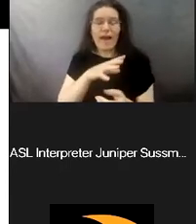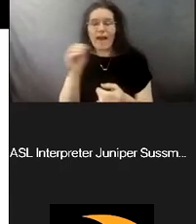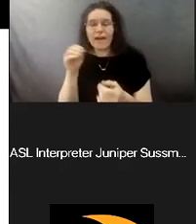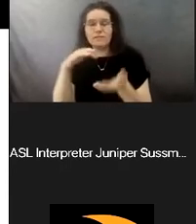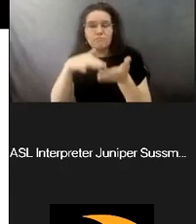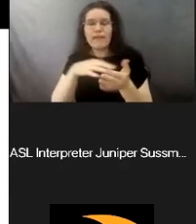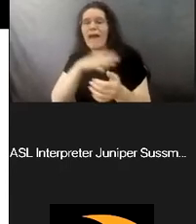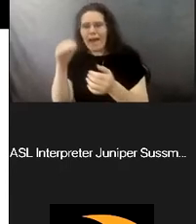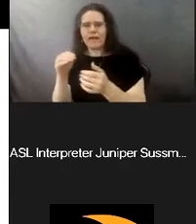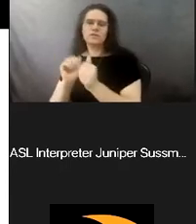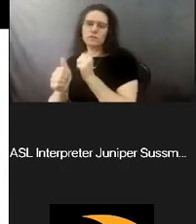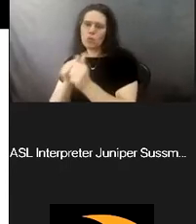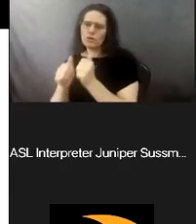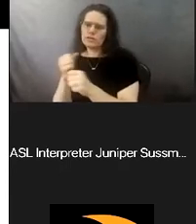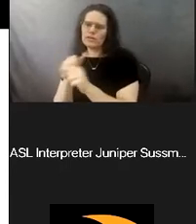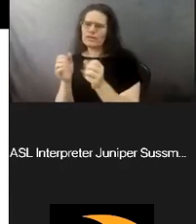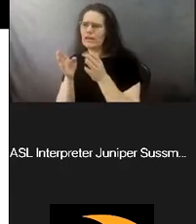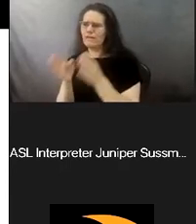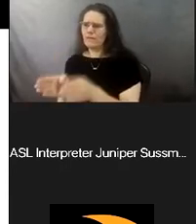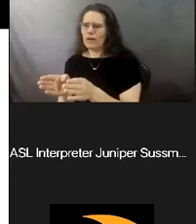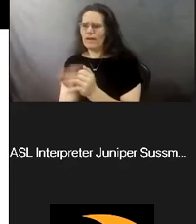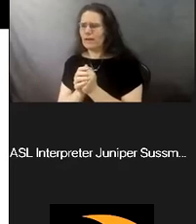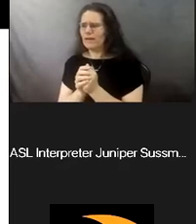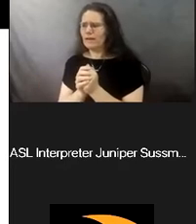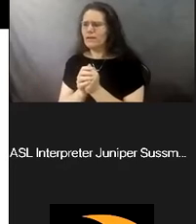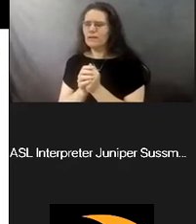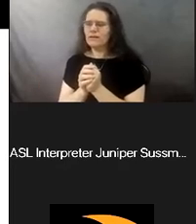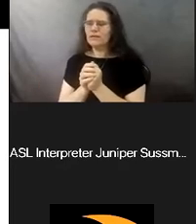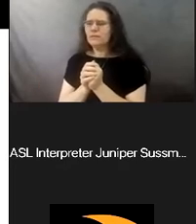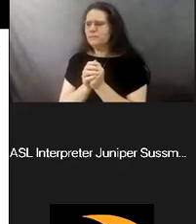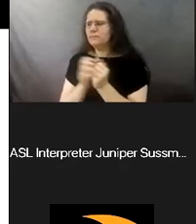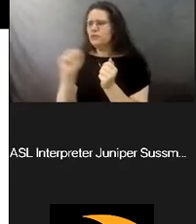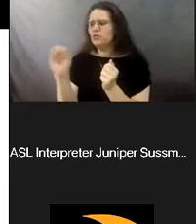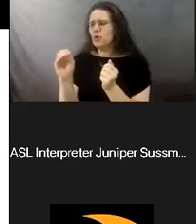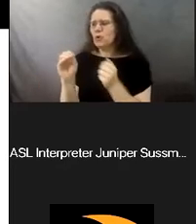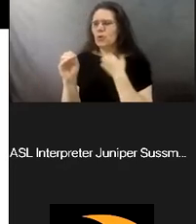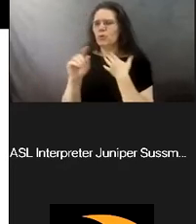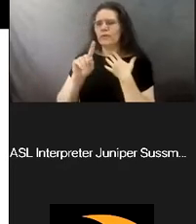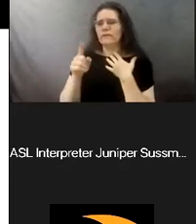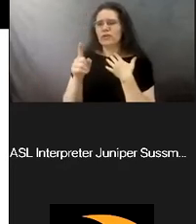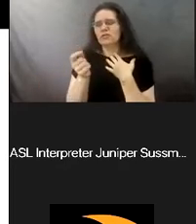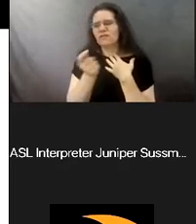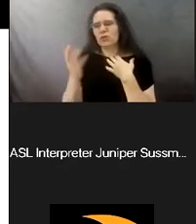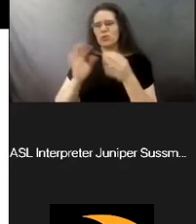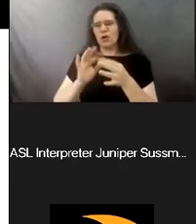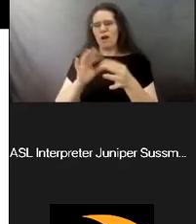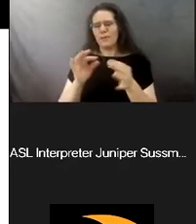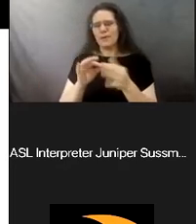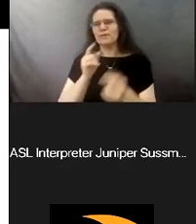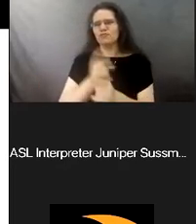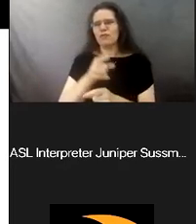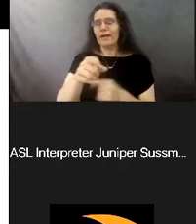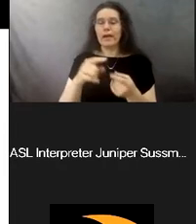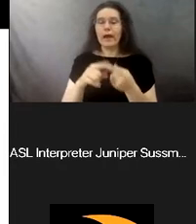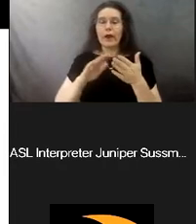in a way that's safe. So the first couple of things that come to mind is, of course, with being community health centers, the